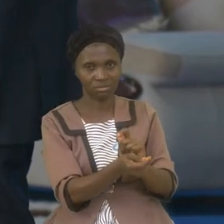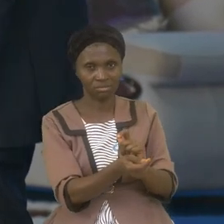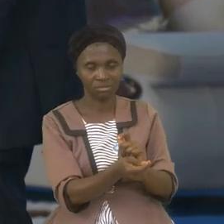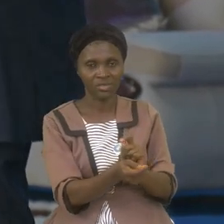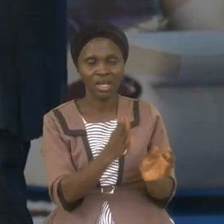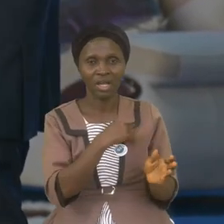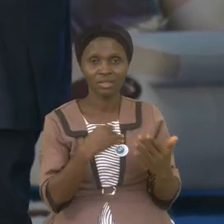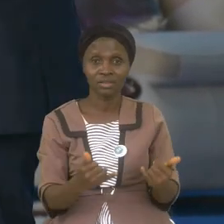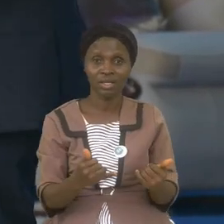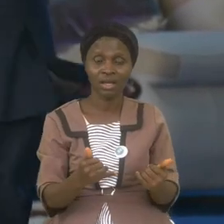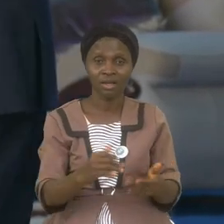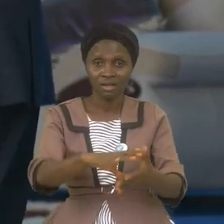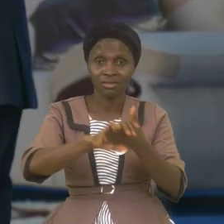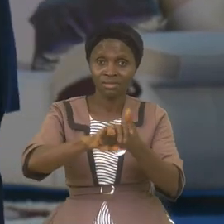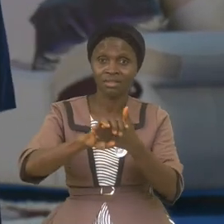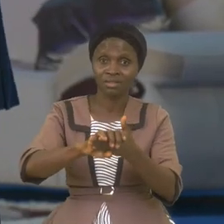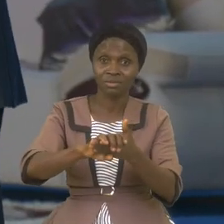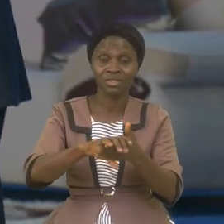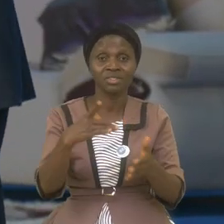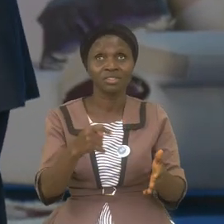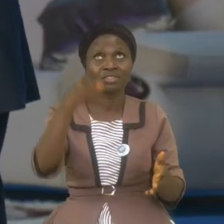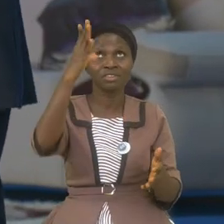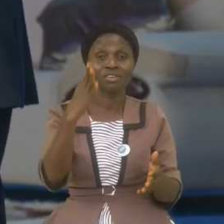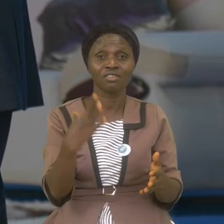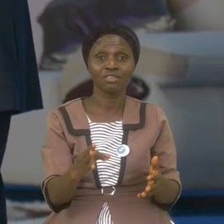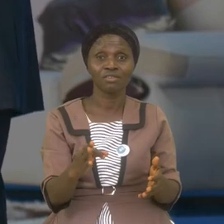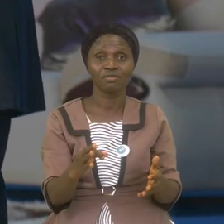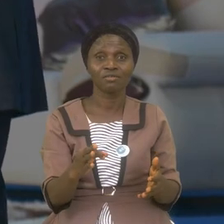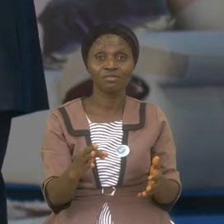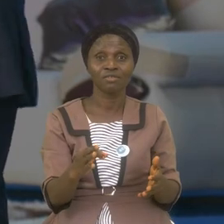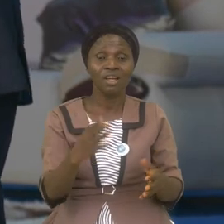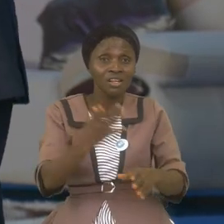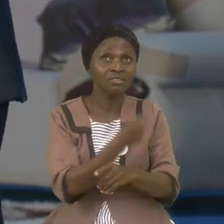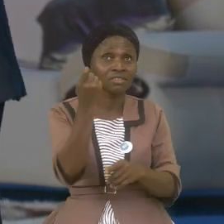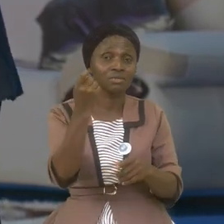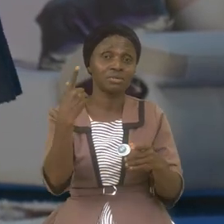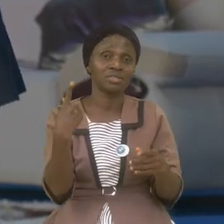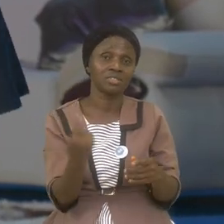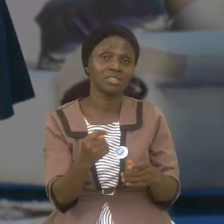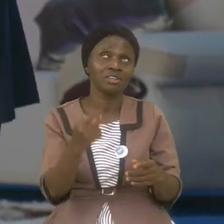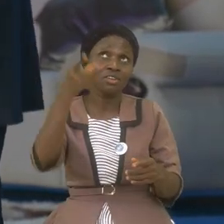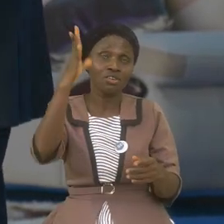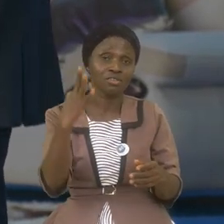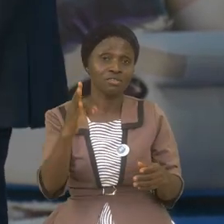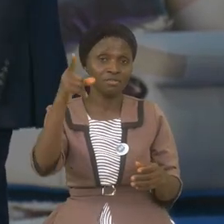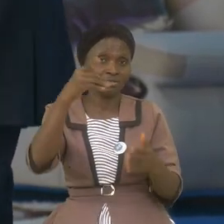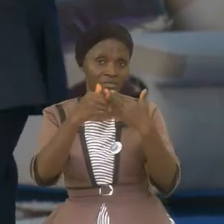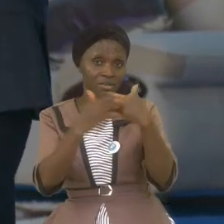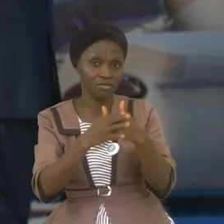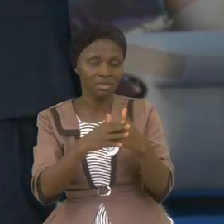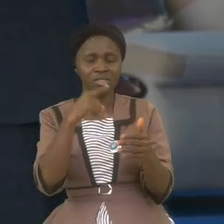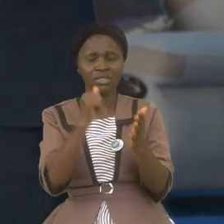the God of heaven. He said, at that same time, my reason returned unto